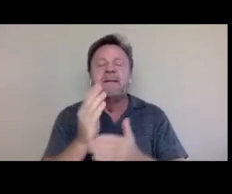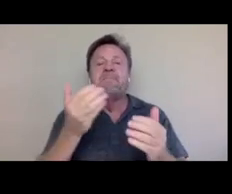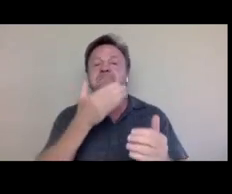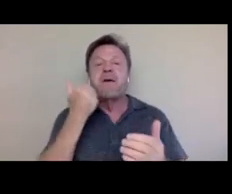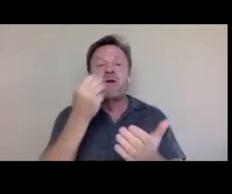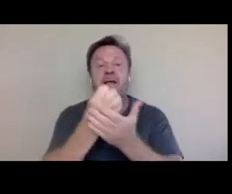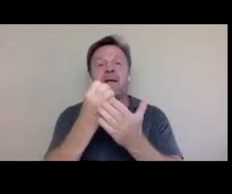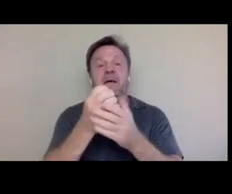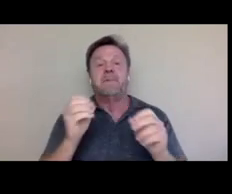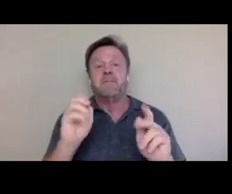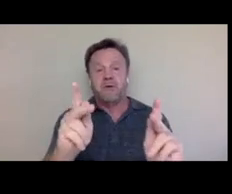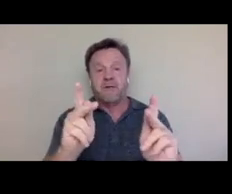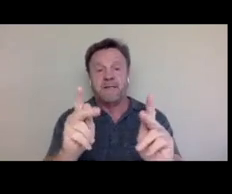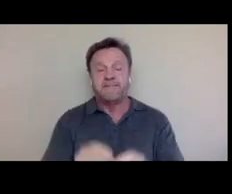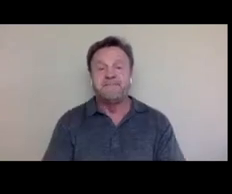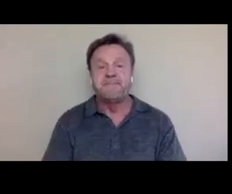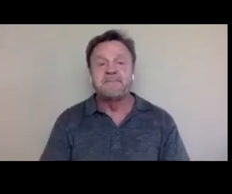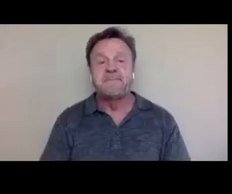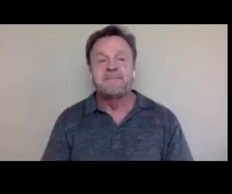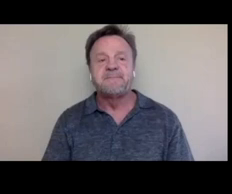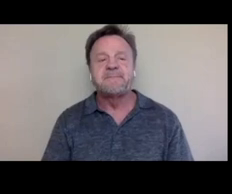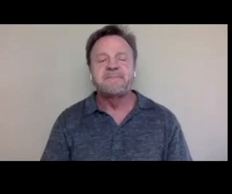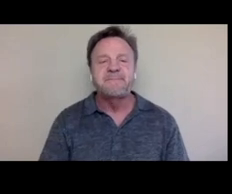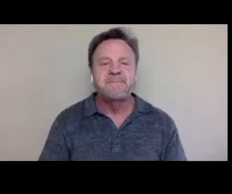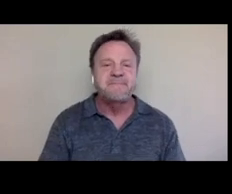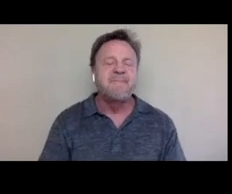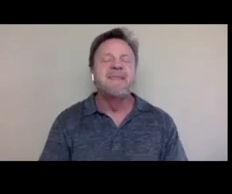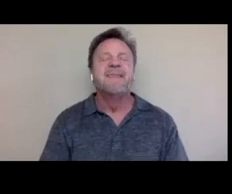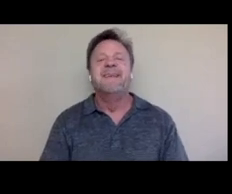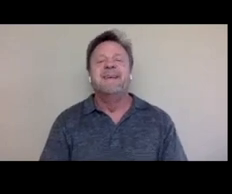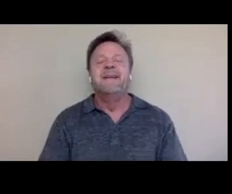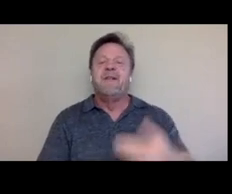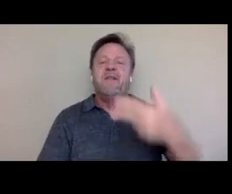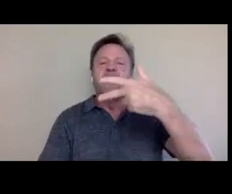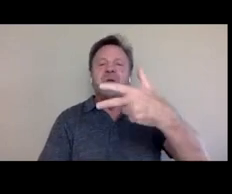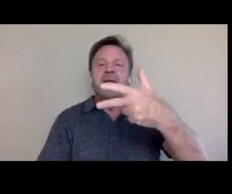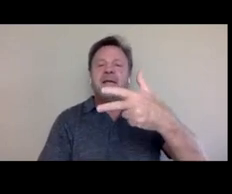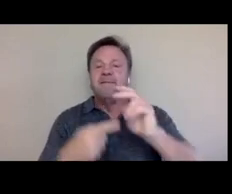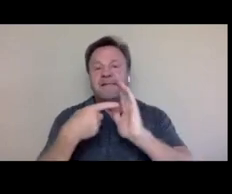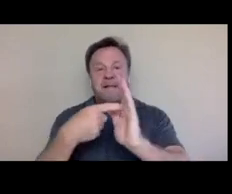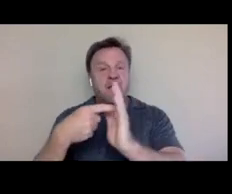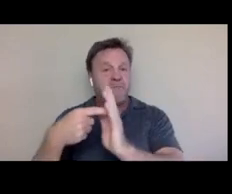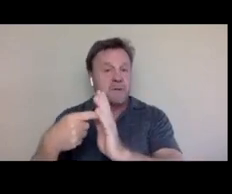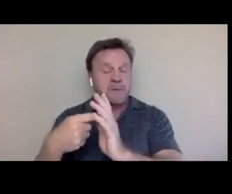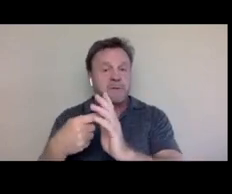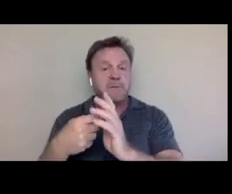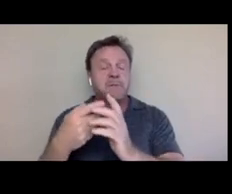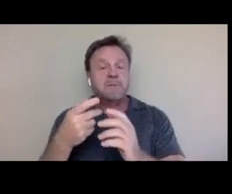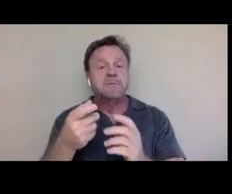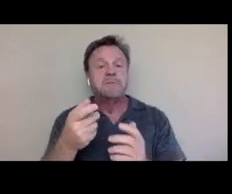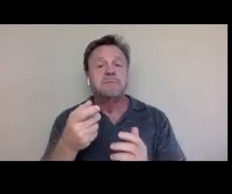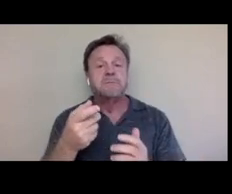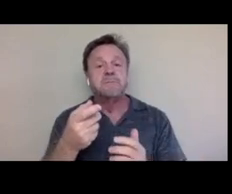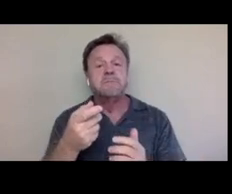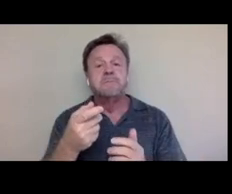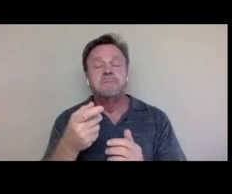please. So here's three of the examples of what